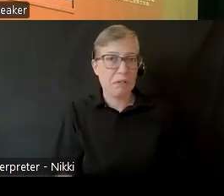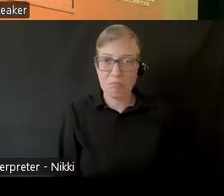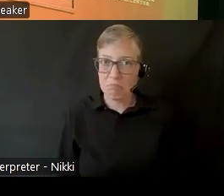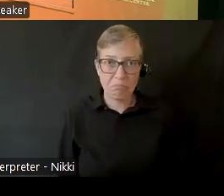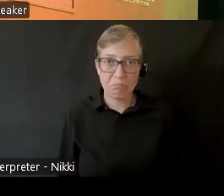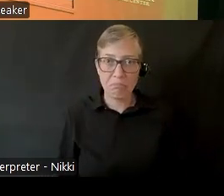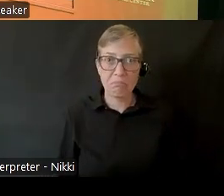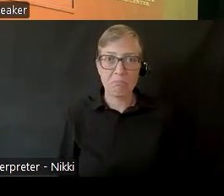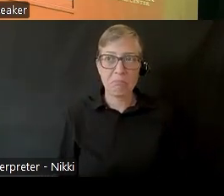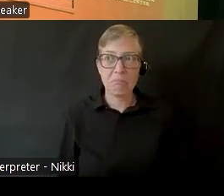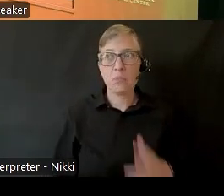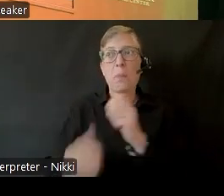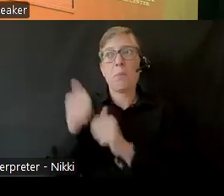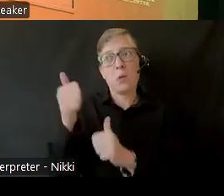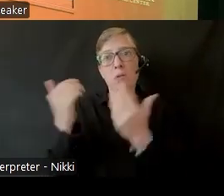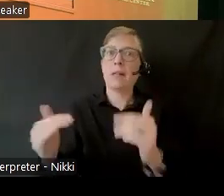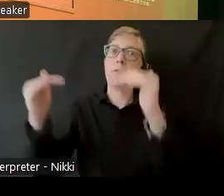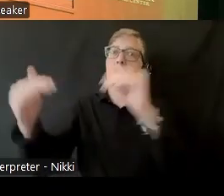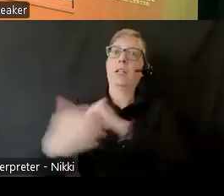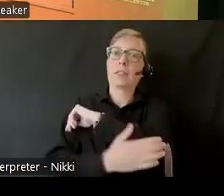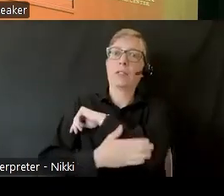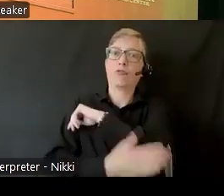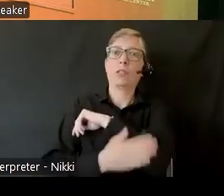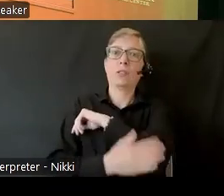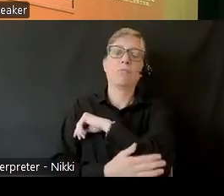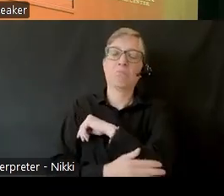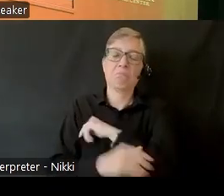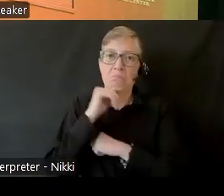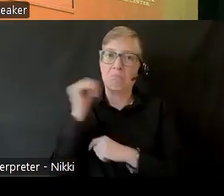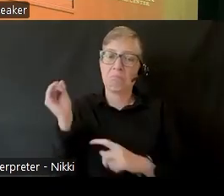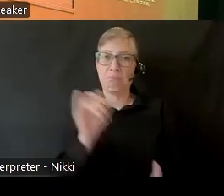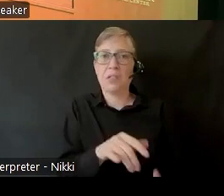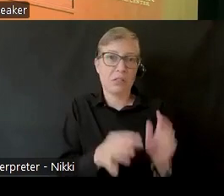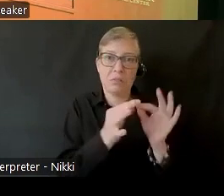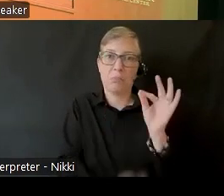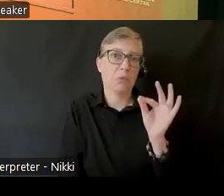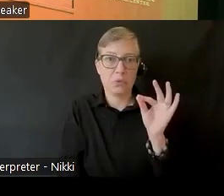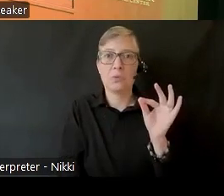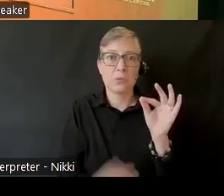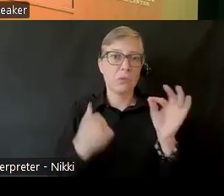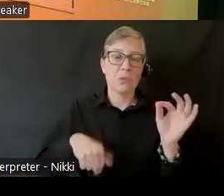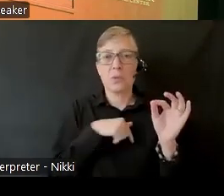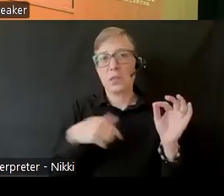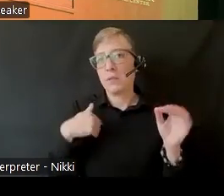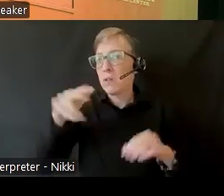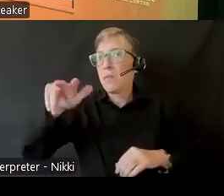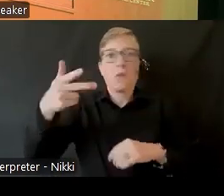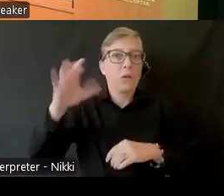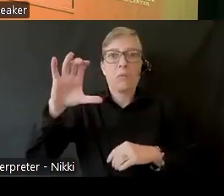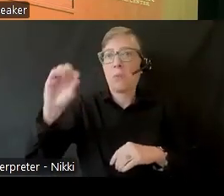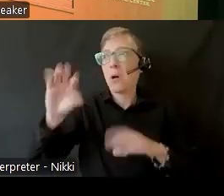other advanced countries, that's not how it works. We invariably have some form of third-party payer